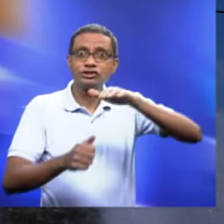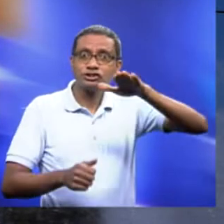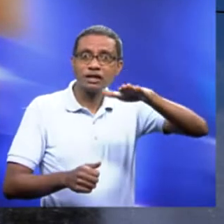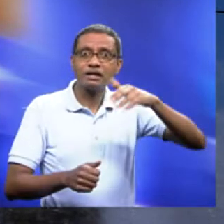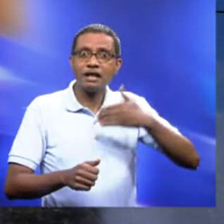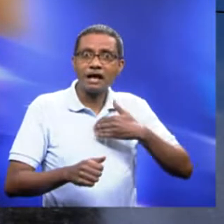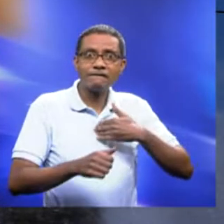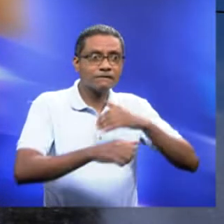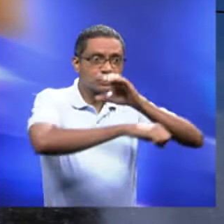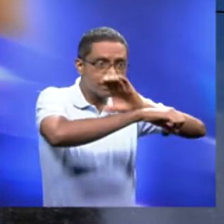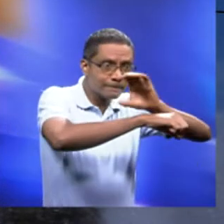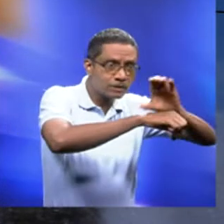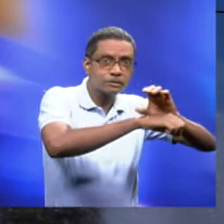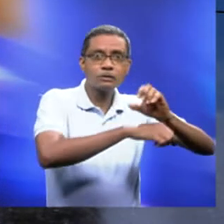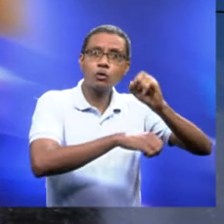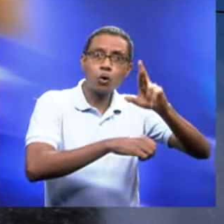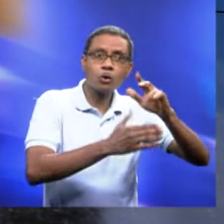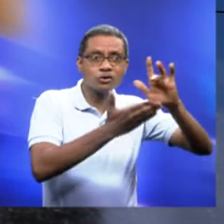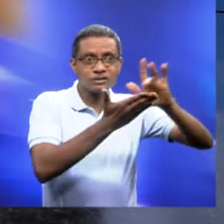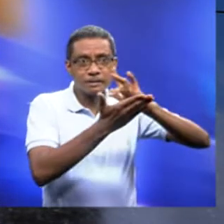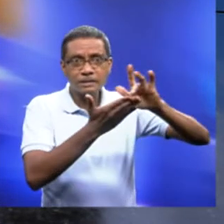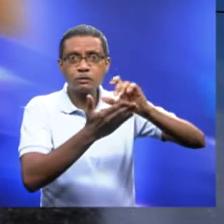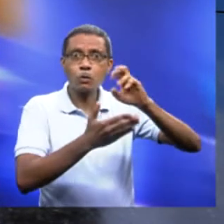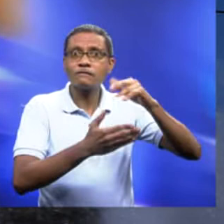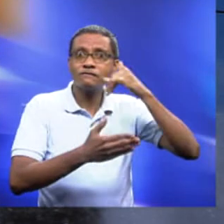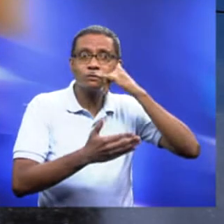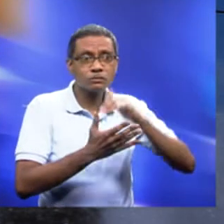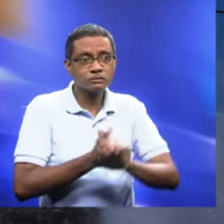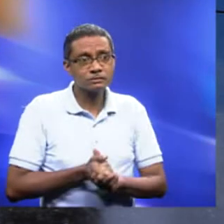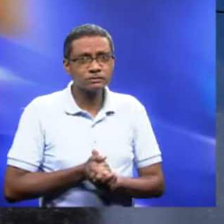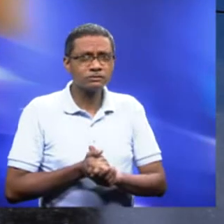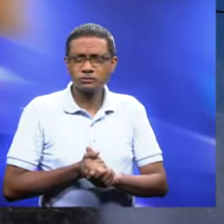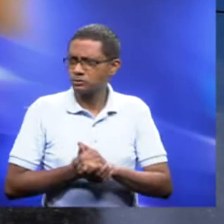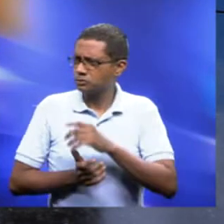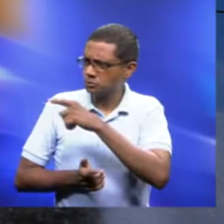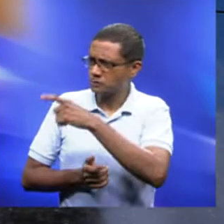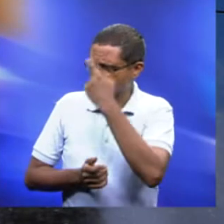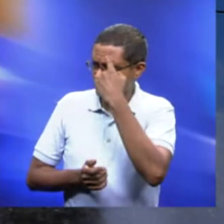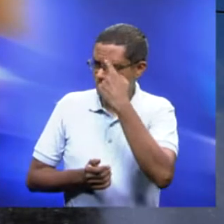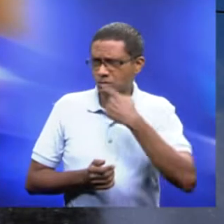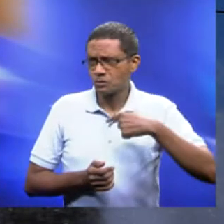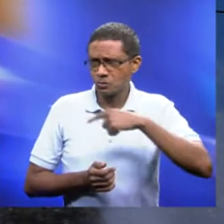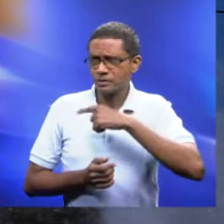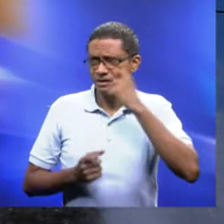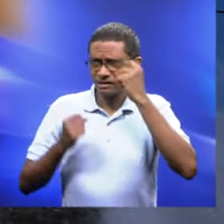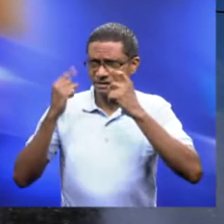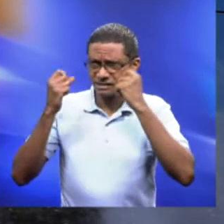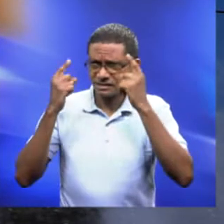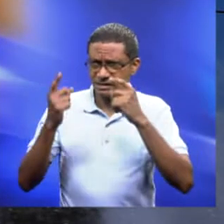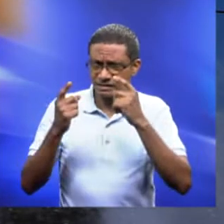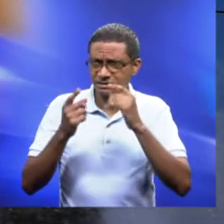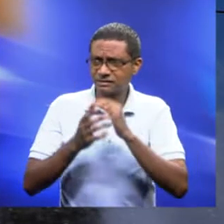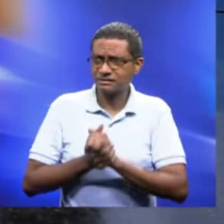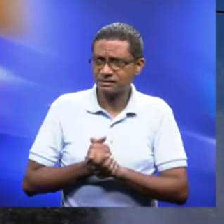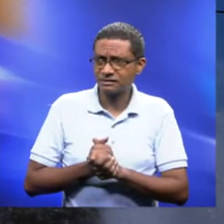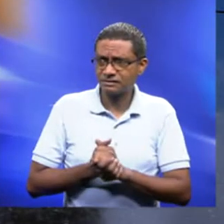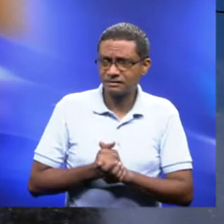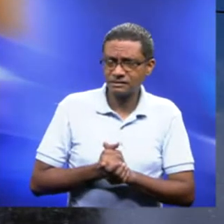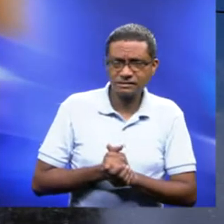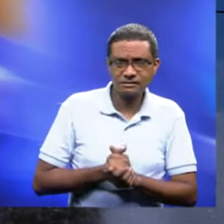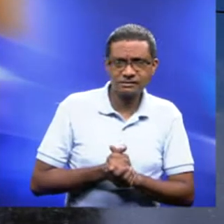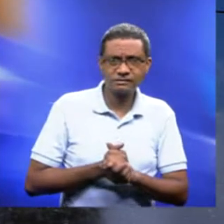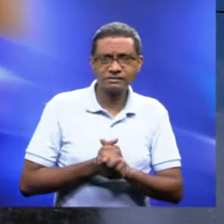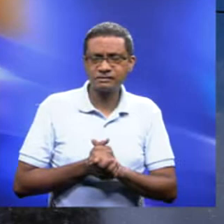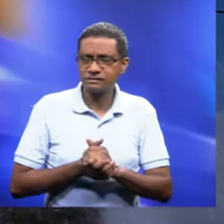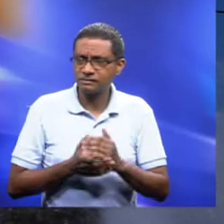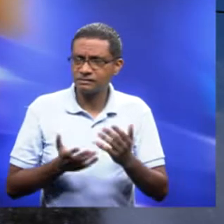think that we understand the concept of data generation? What do we